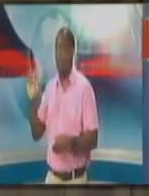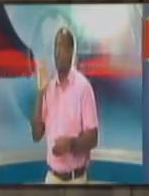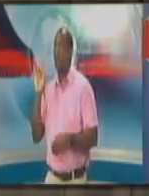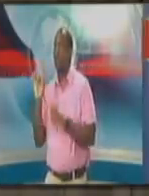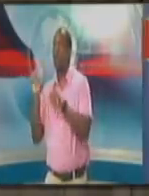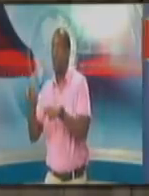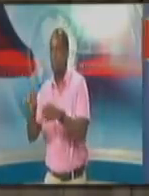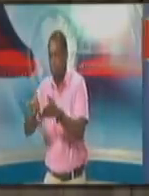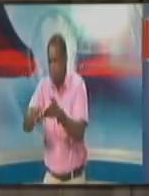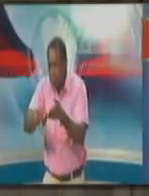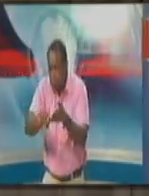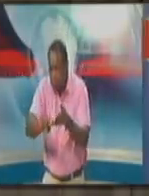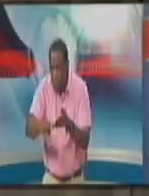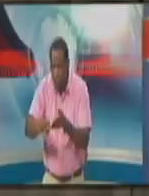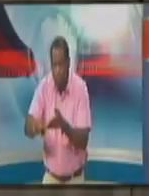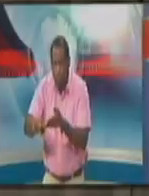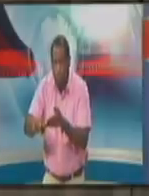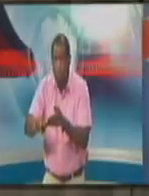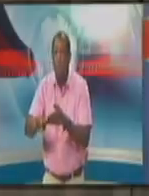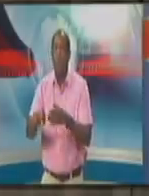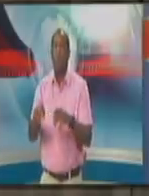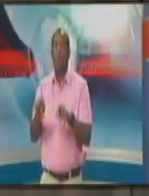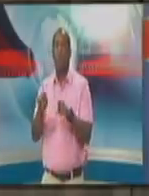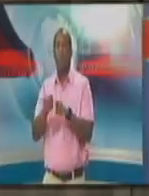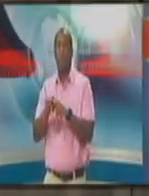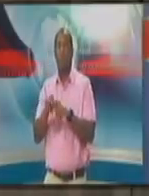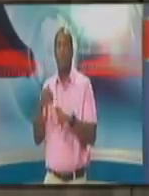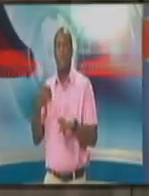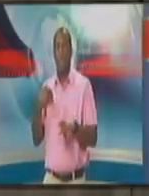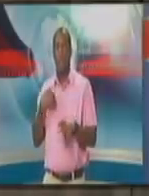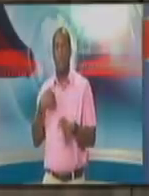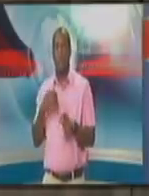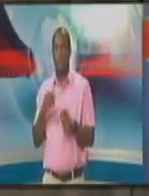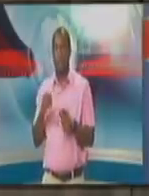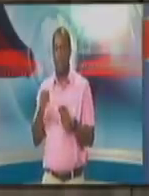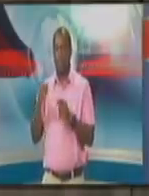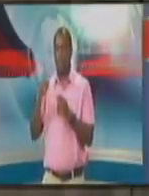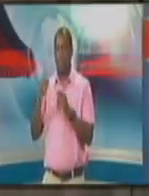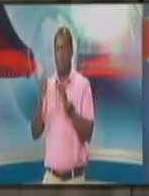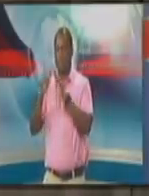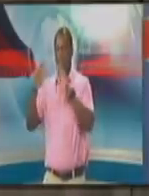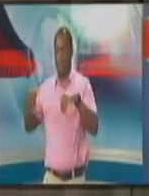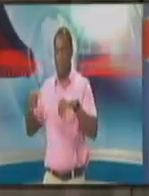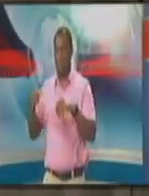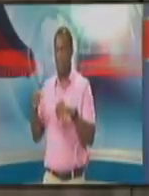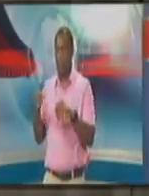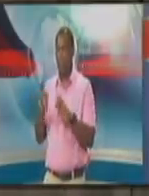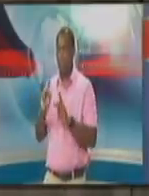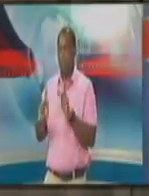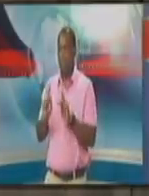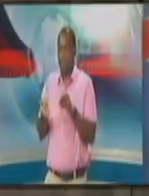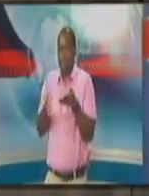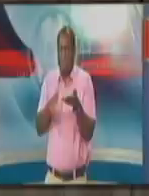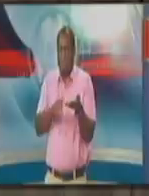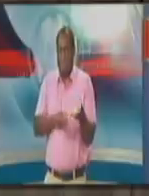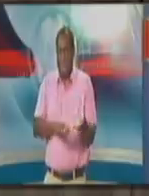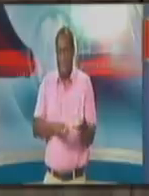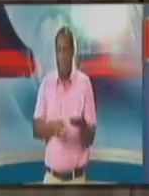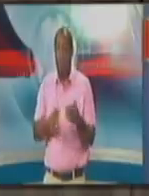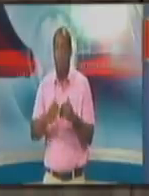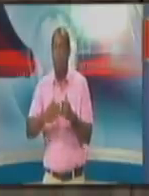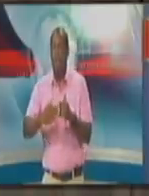of the Forensic Science Center, there would be conditions usually related to homicide, suicide, and the like, and unexplained